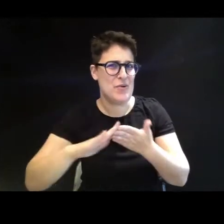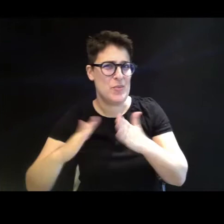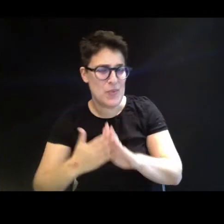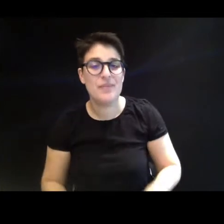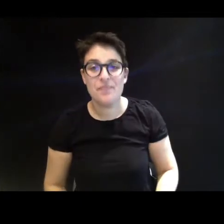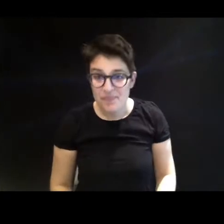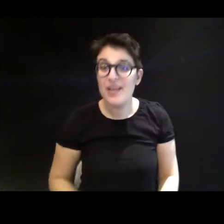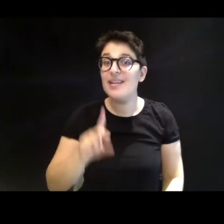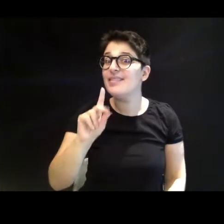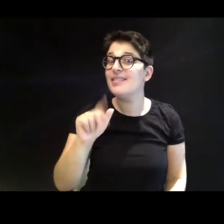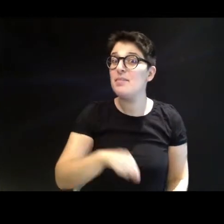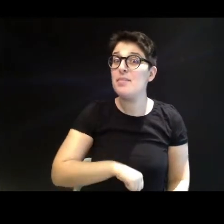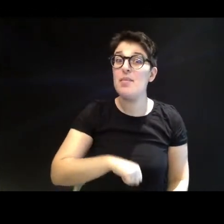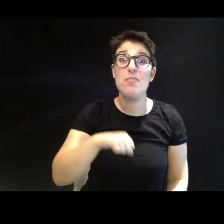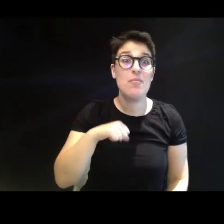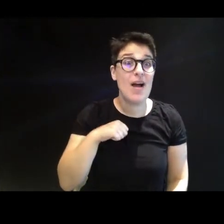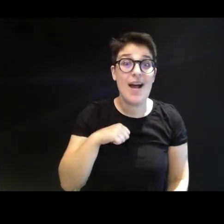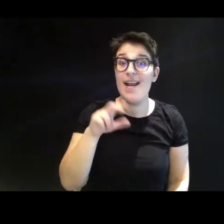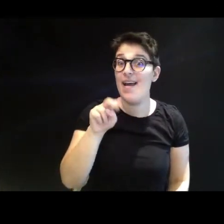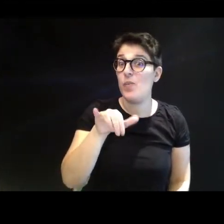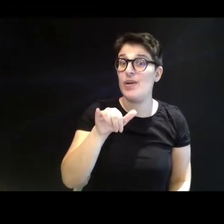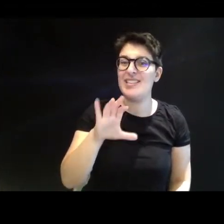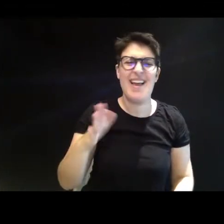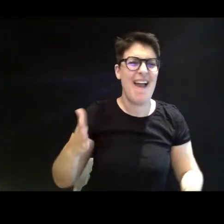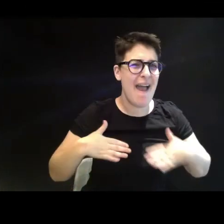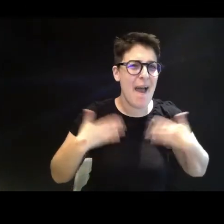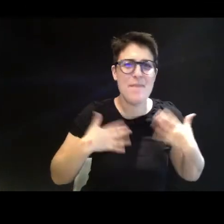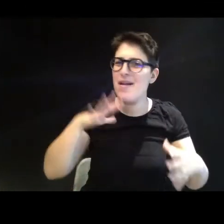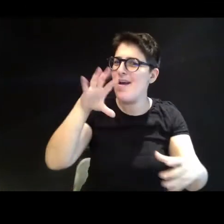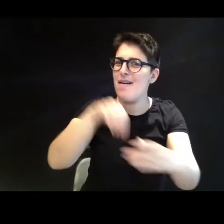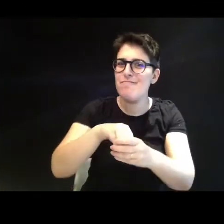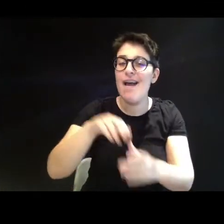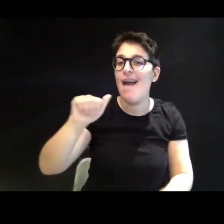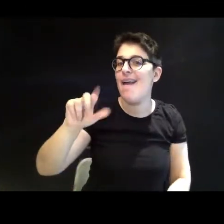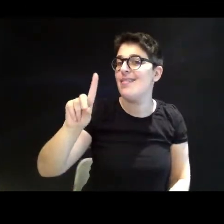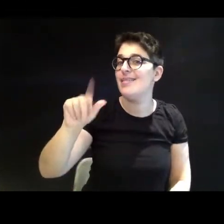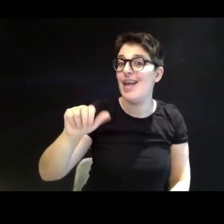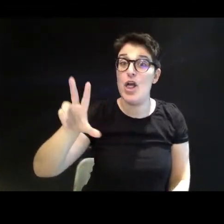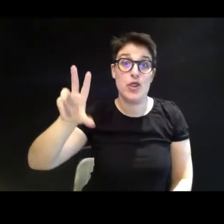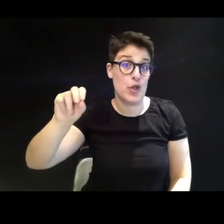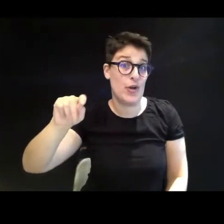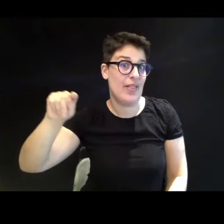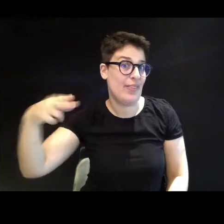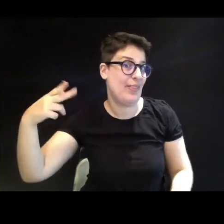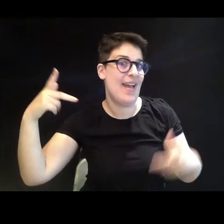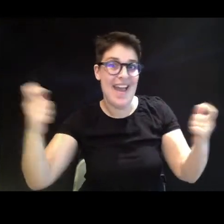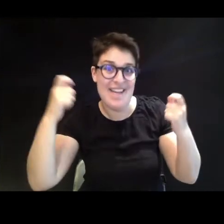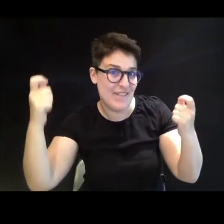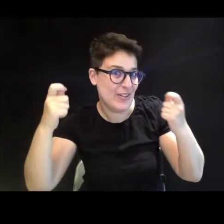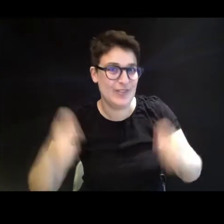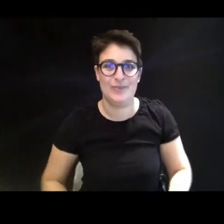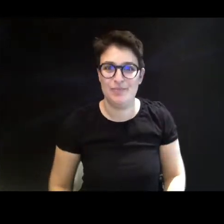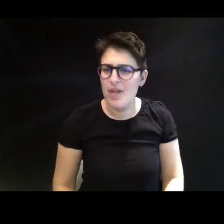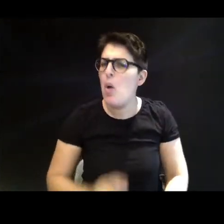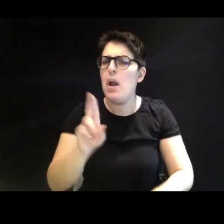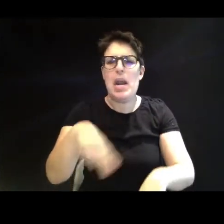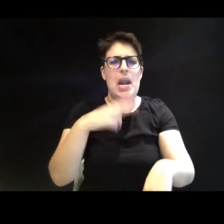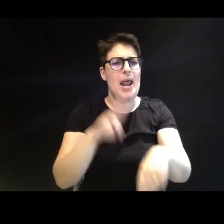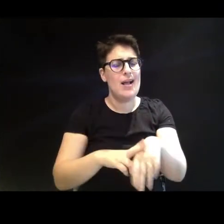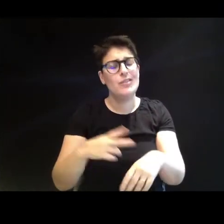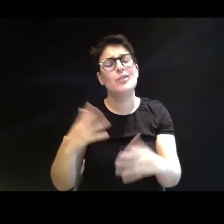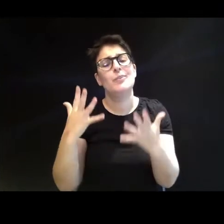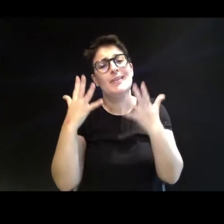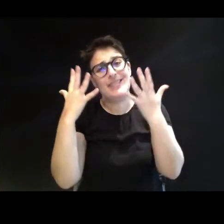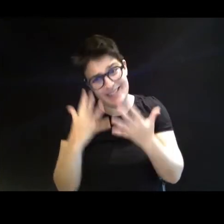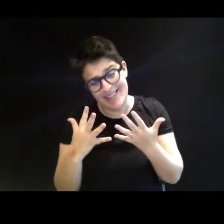Pride NYC is very happy to be part of this 88th 30th anniversary celebration. Naturally, we were very sad to